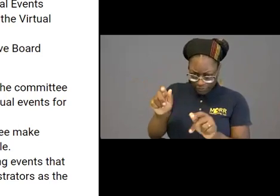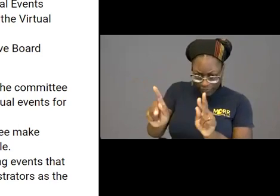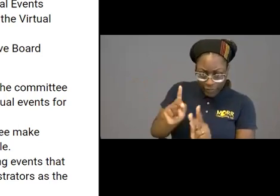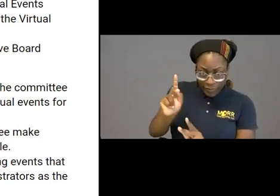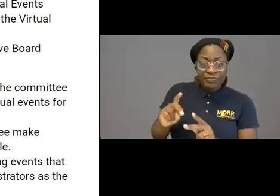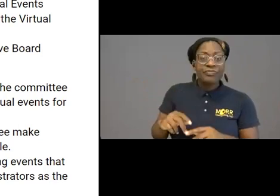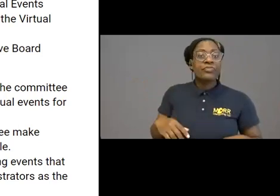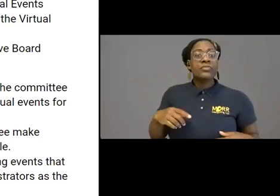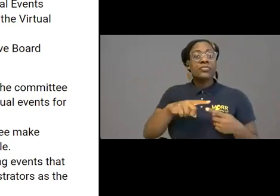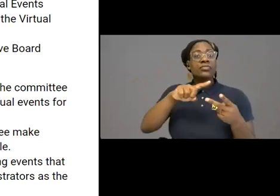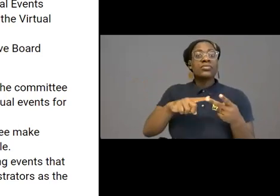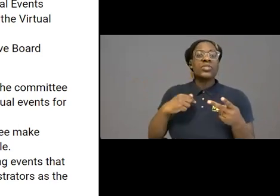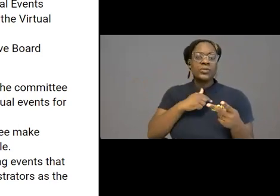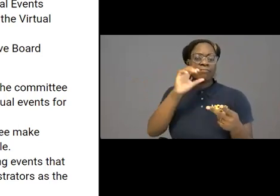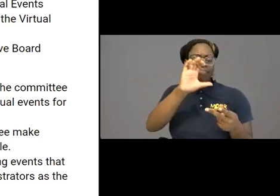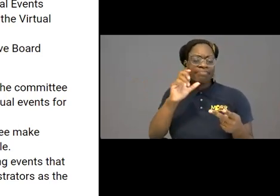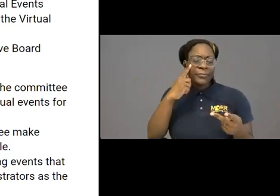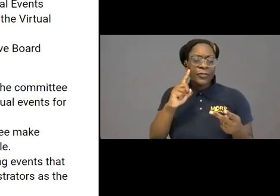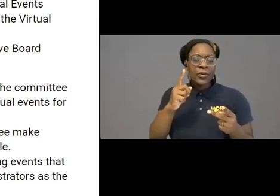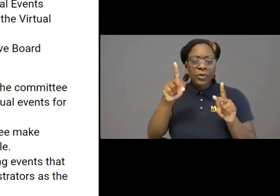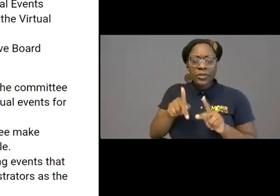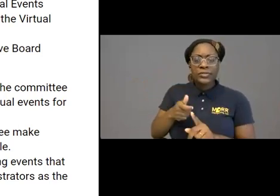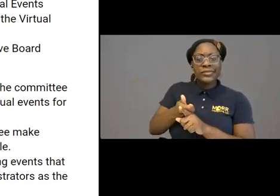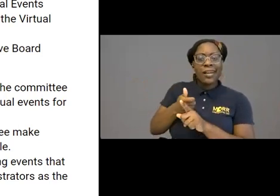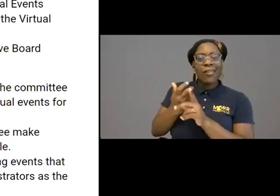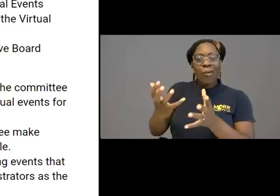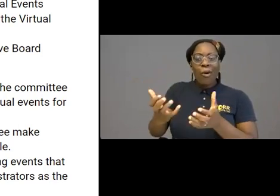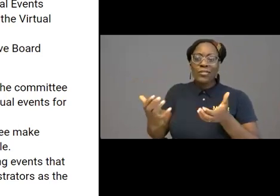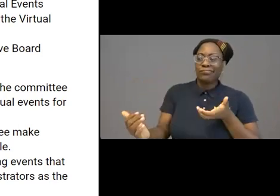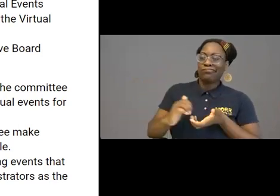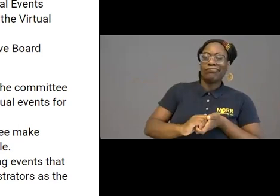check the things like transcripts, captions, that sort of thing.